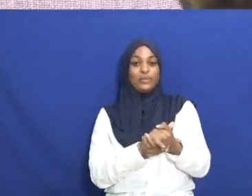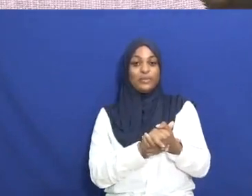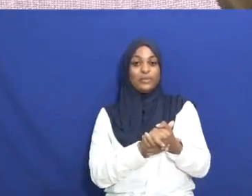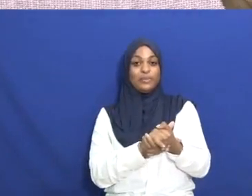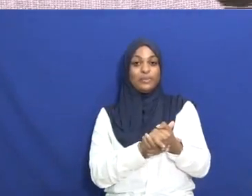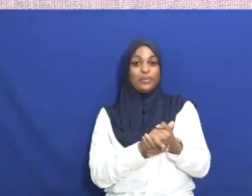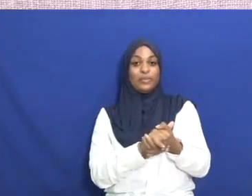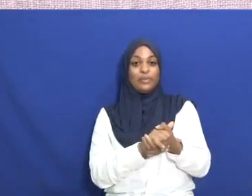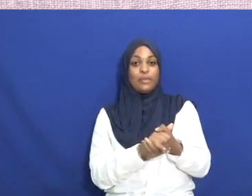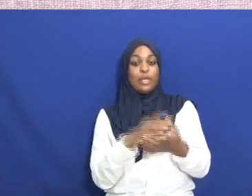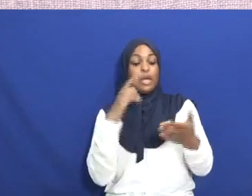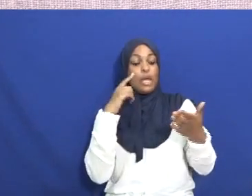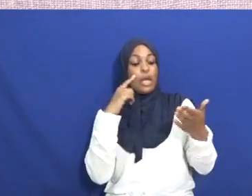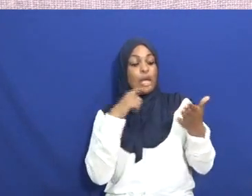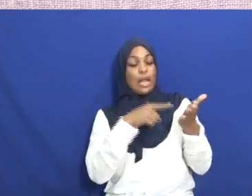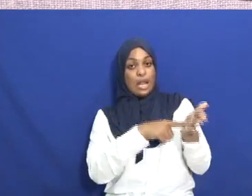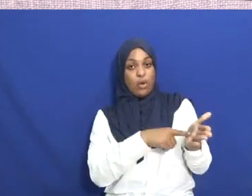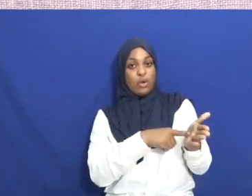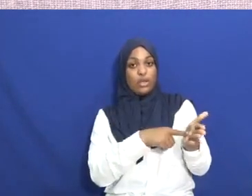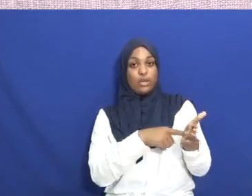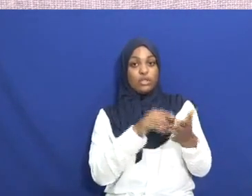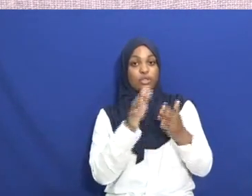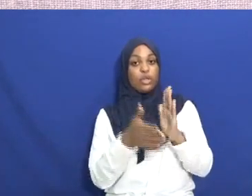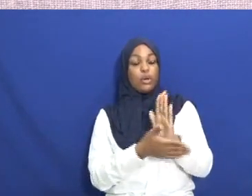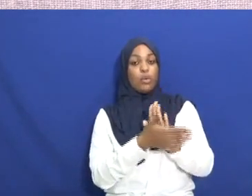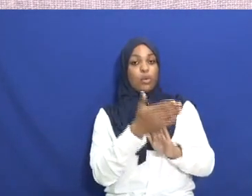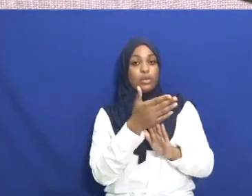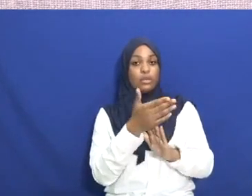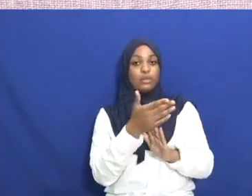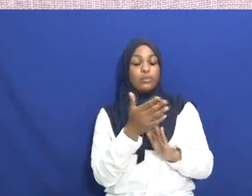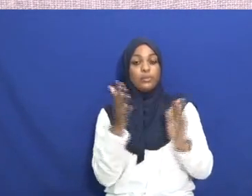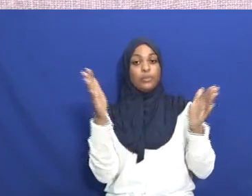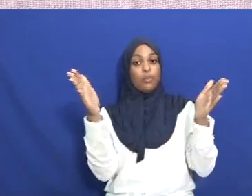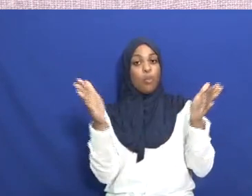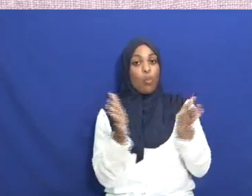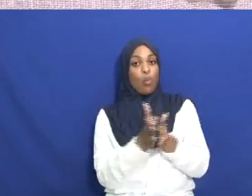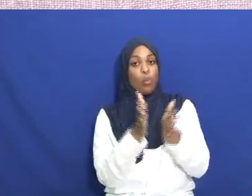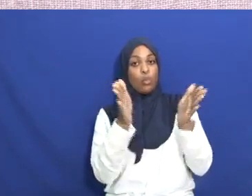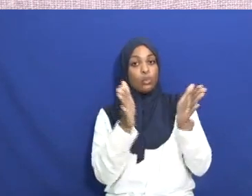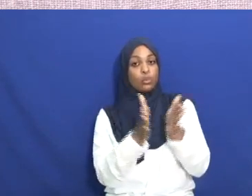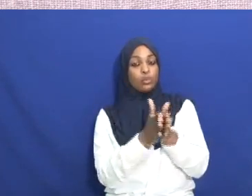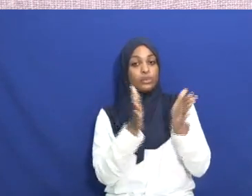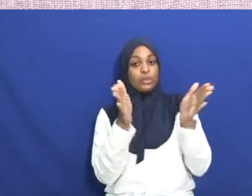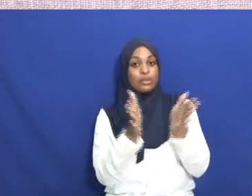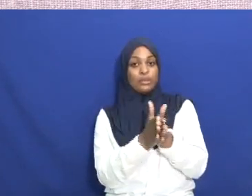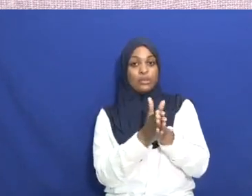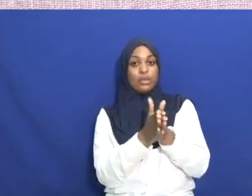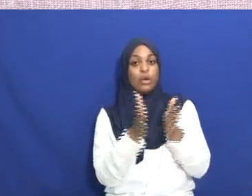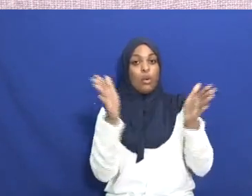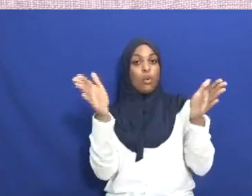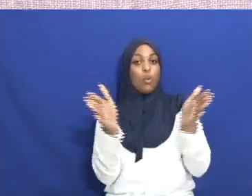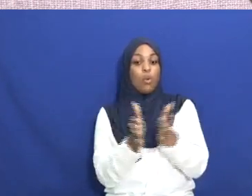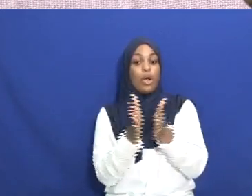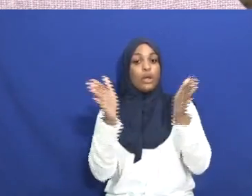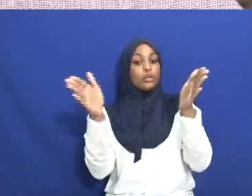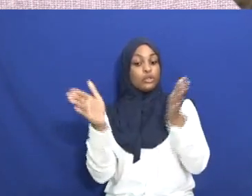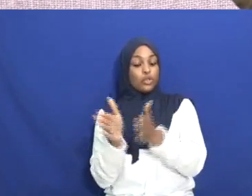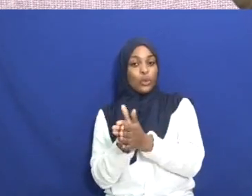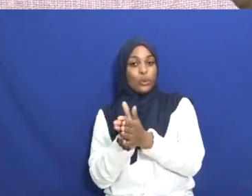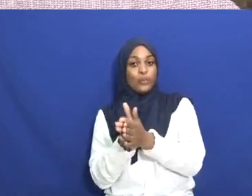you first. 1, 2, 3. 1, 2, 1. See?